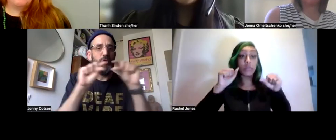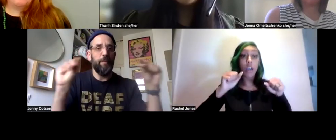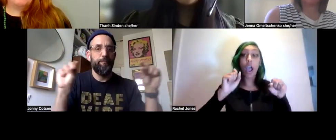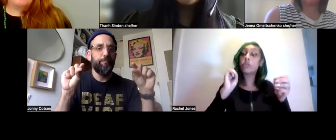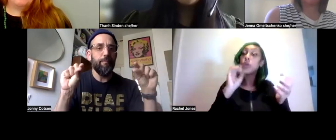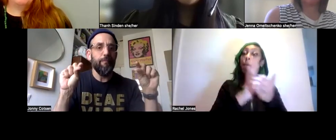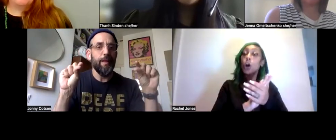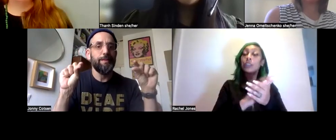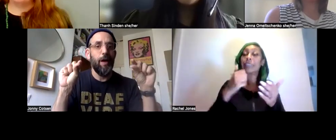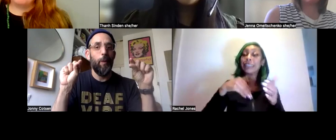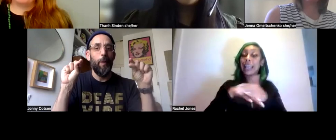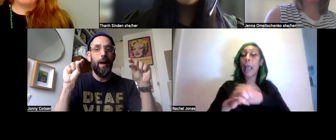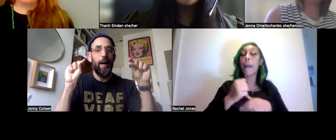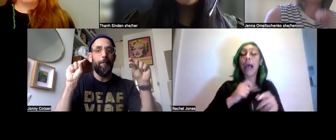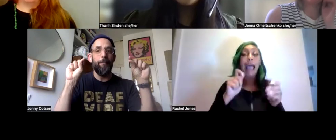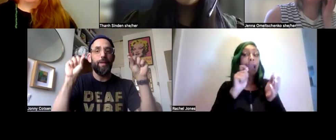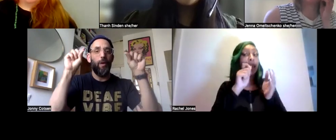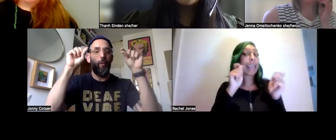email signature.